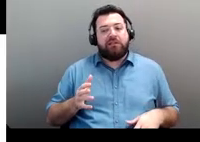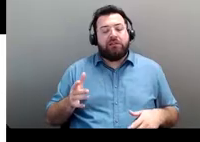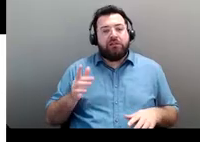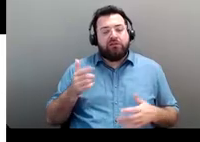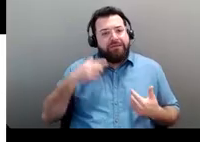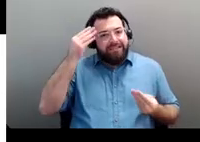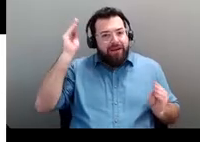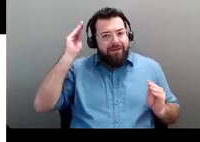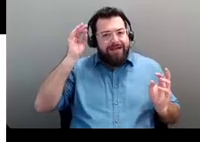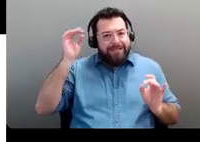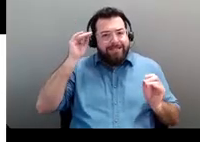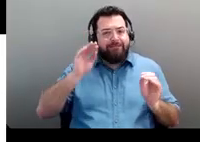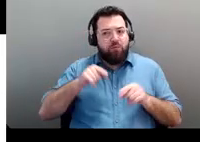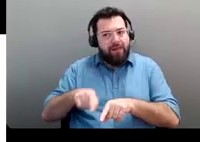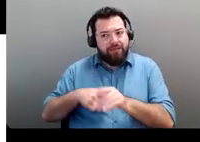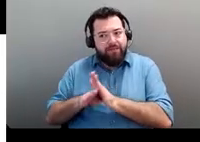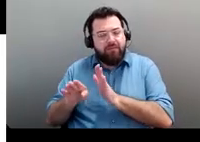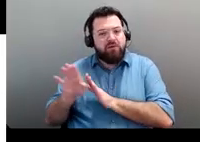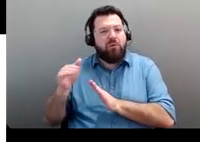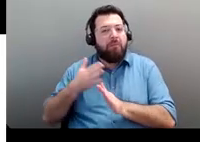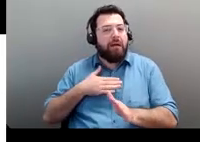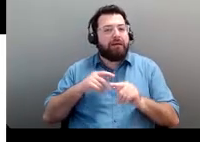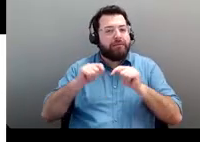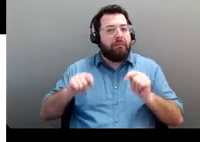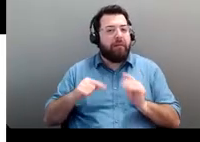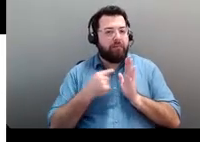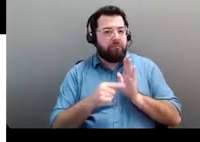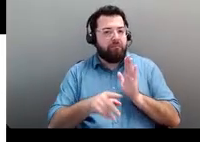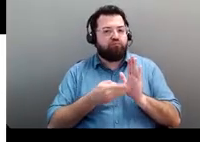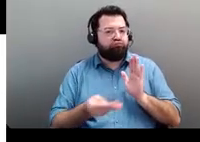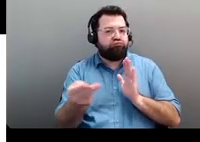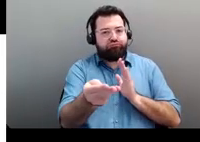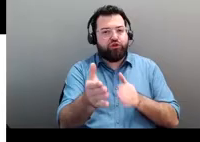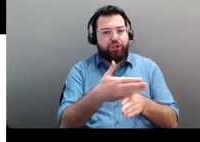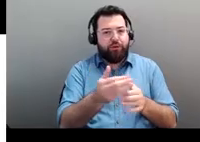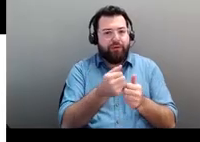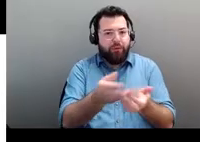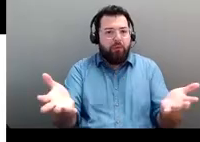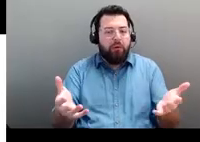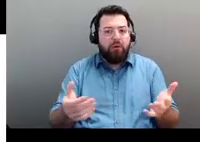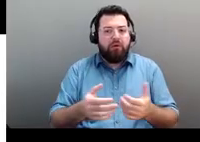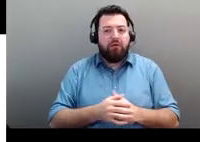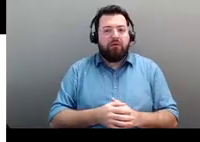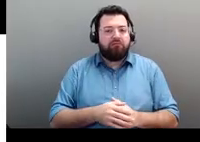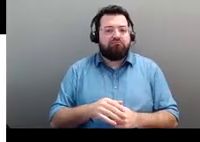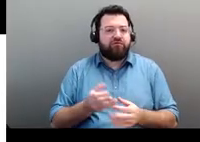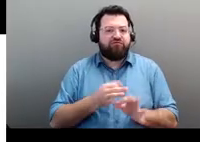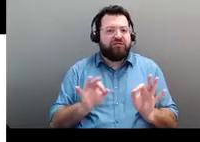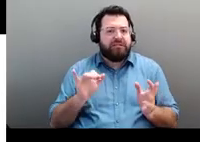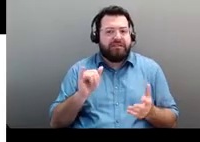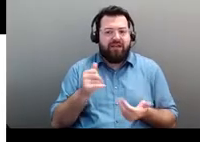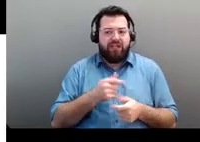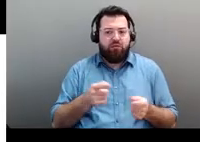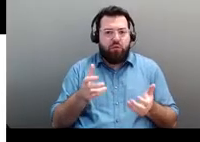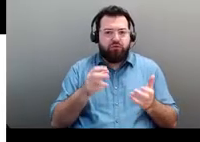so I'll share with you all a template. AI use policy for you all in case anyone would